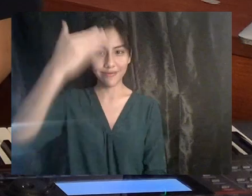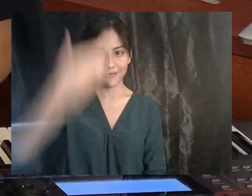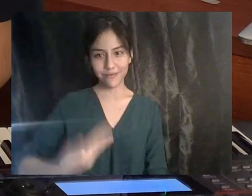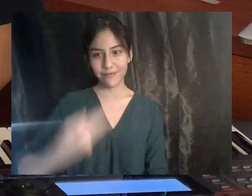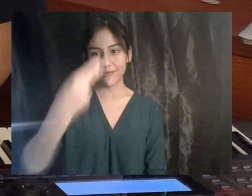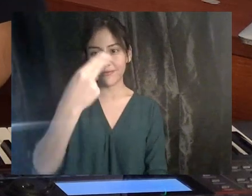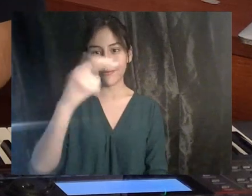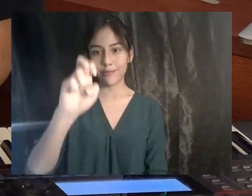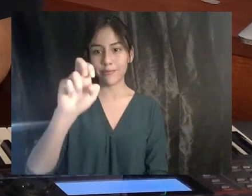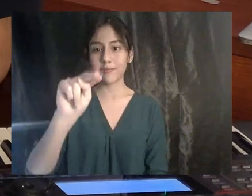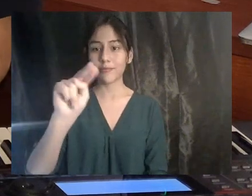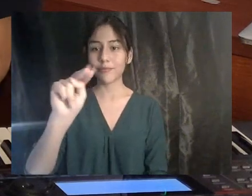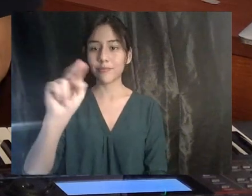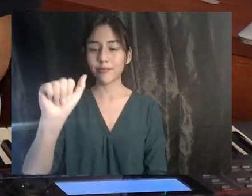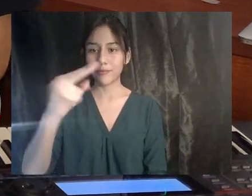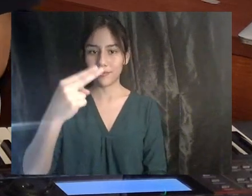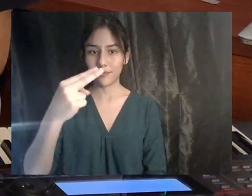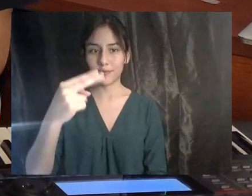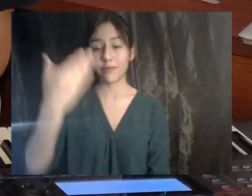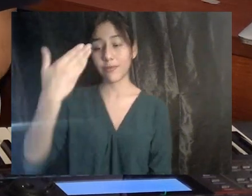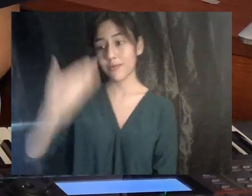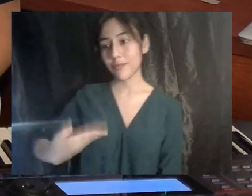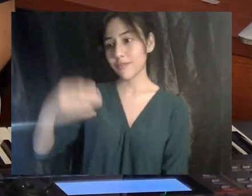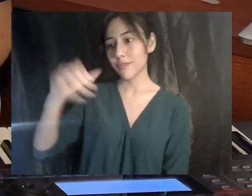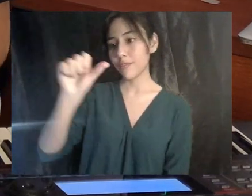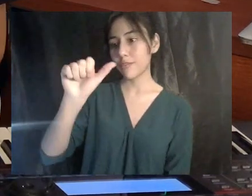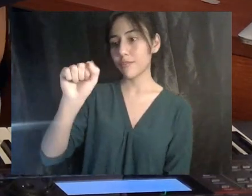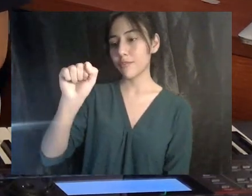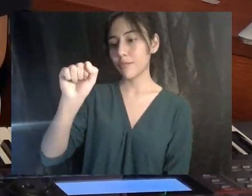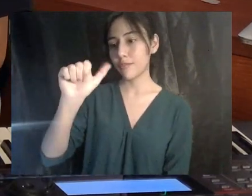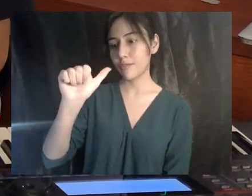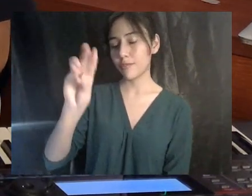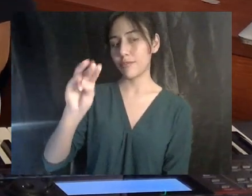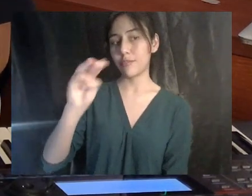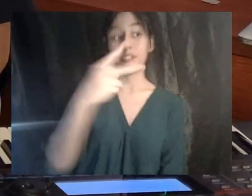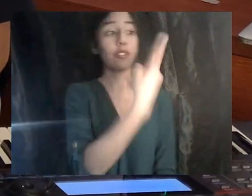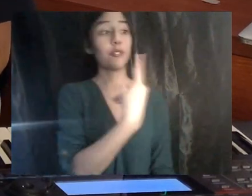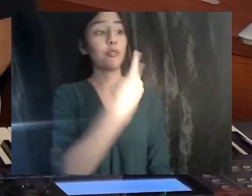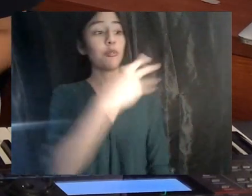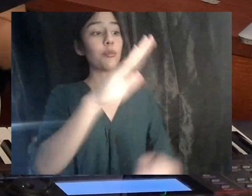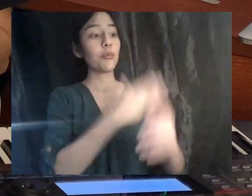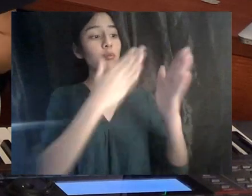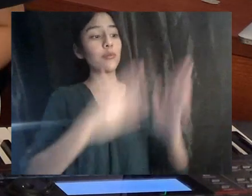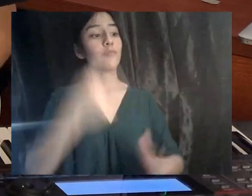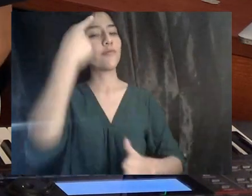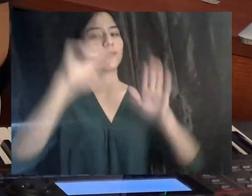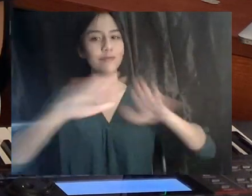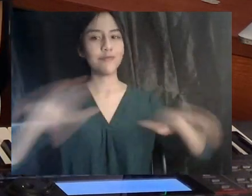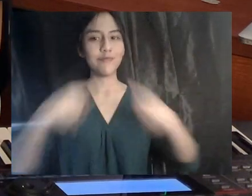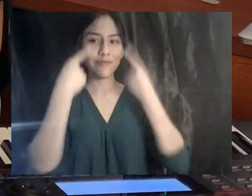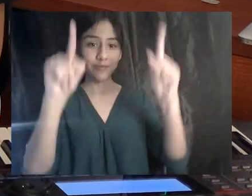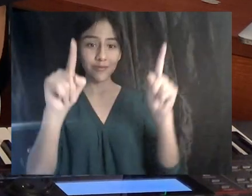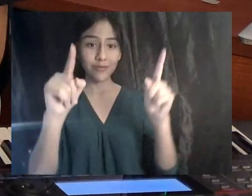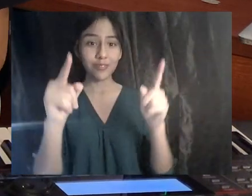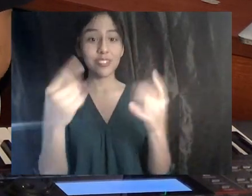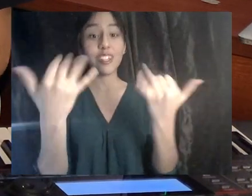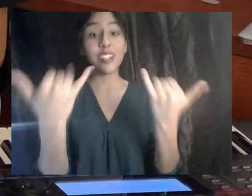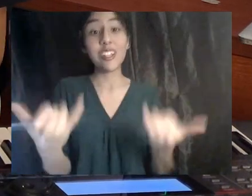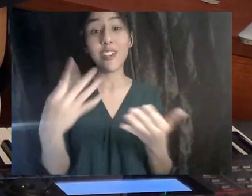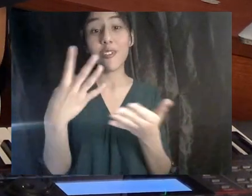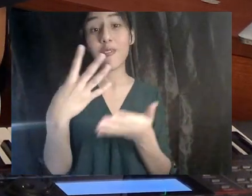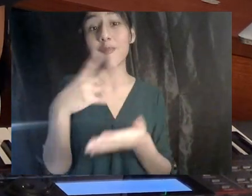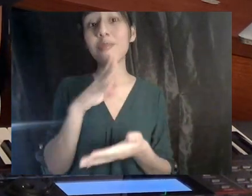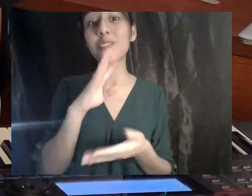Hi, I'm Hannah, And I'm Sam. and we are some of the musicians here at Kids Excel. Today, we're going to be talking to you about the